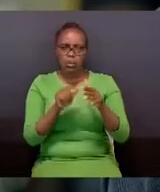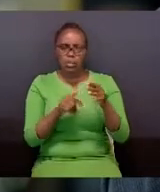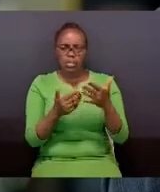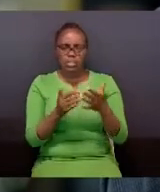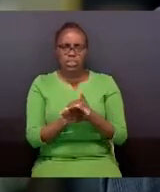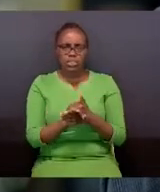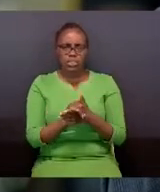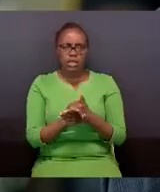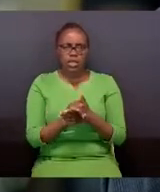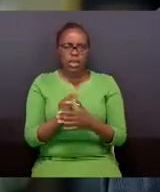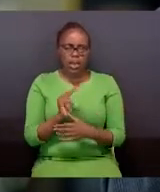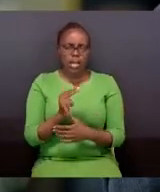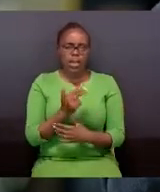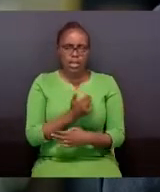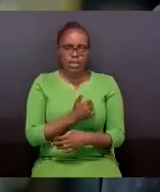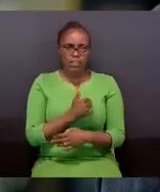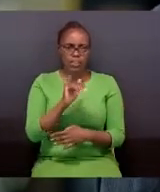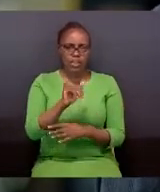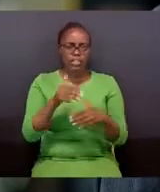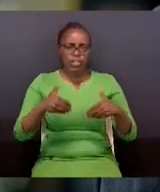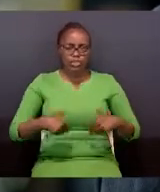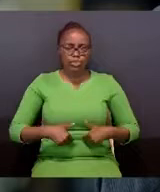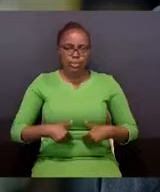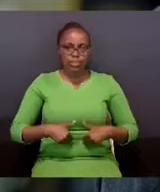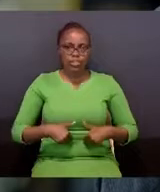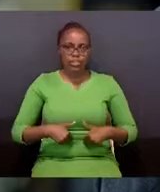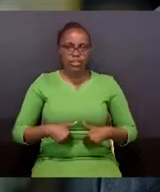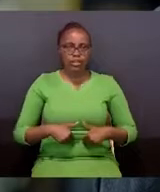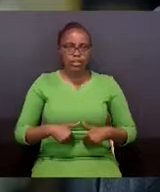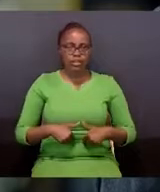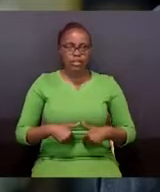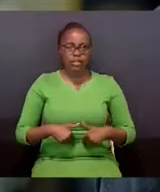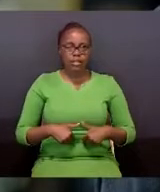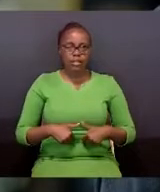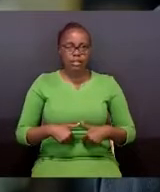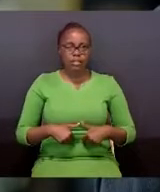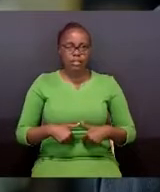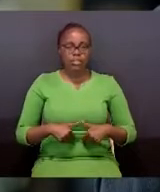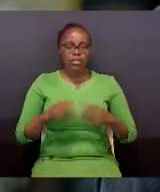asset that the youth are to our